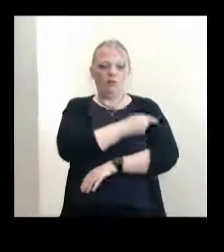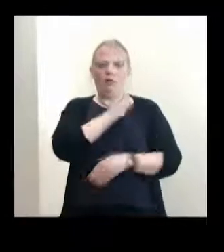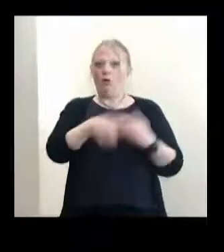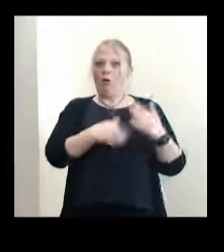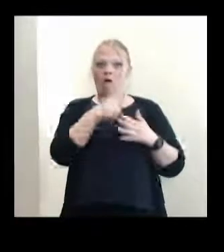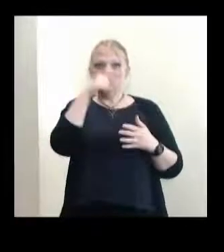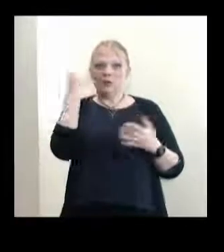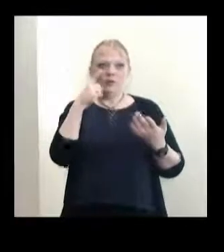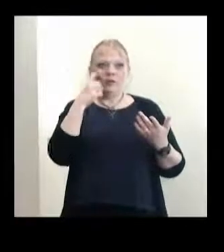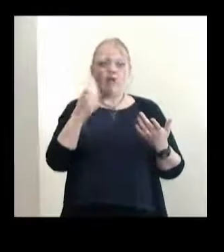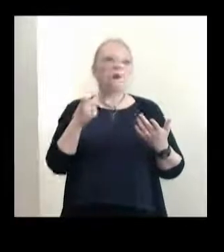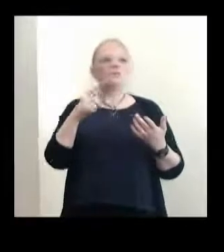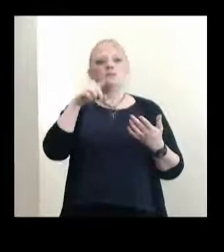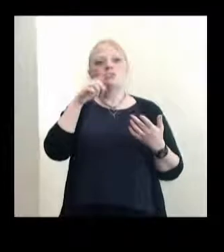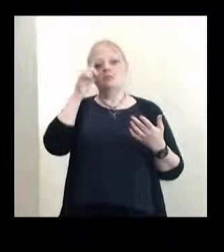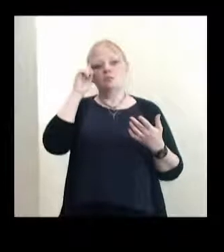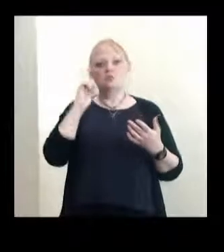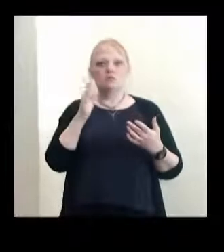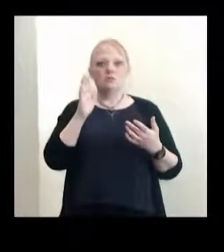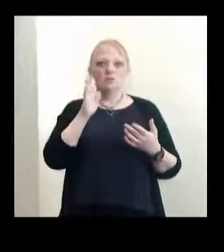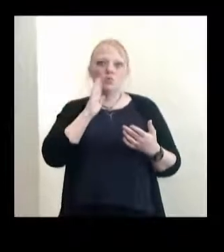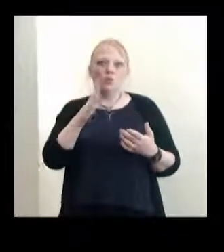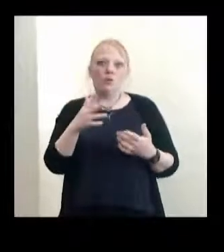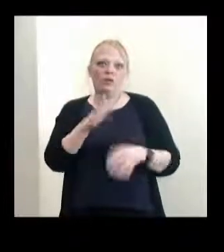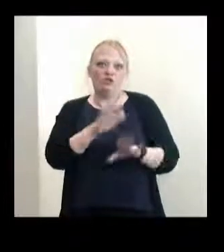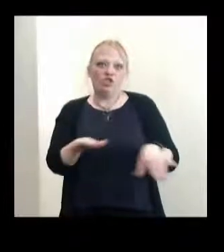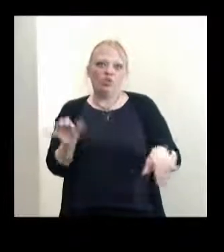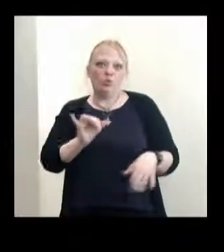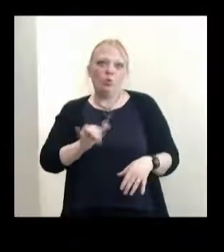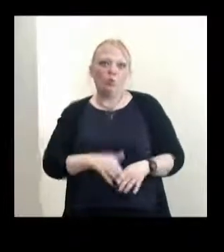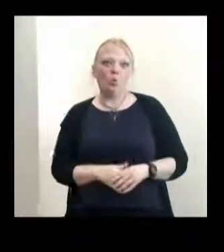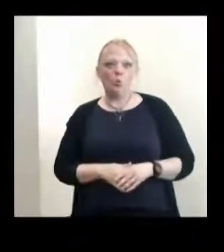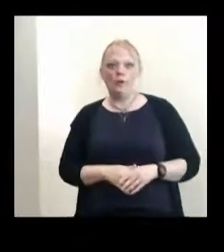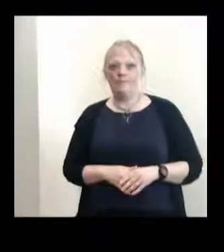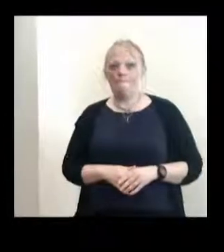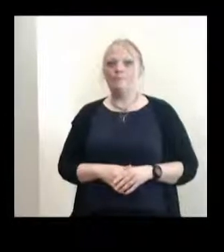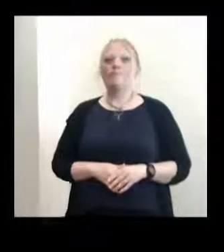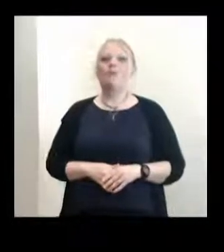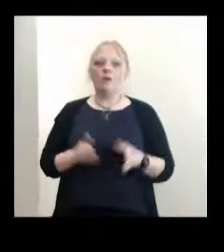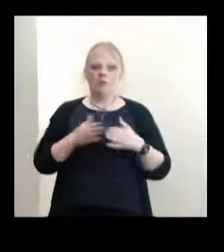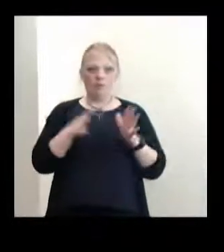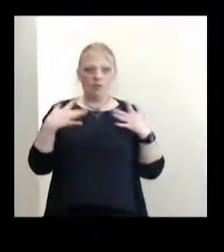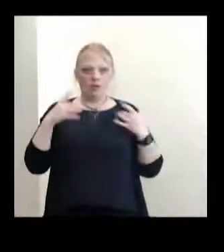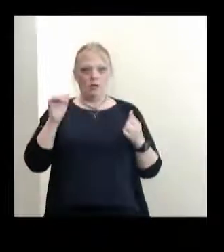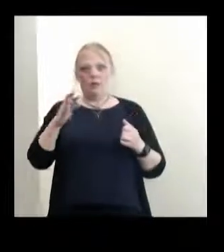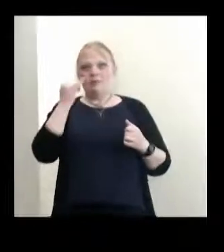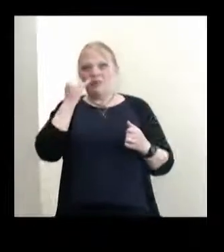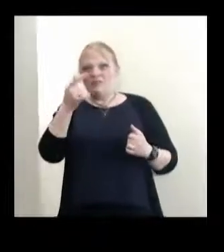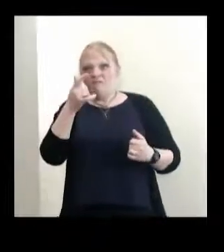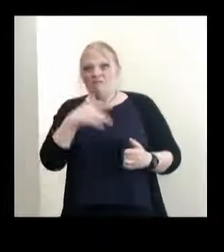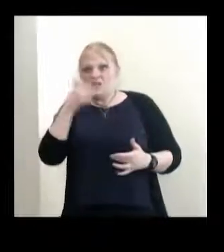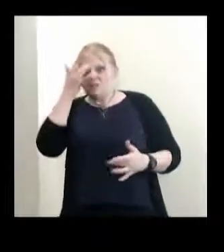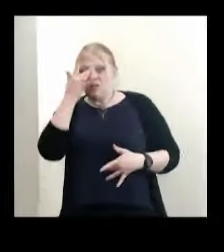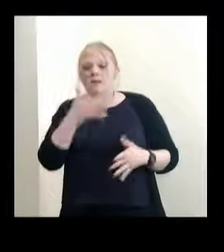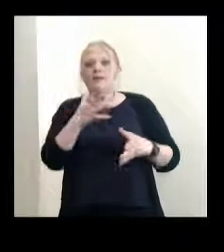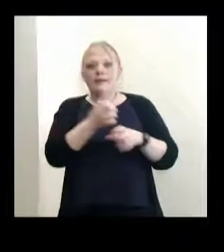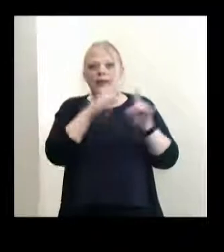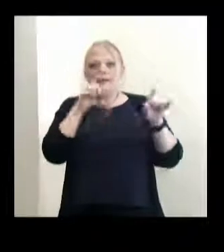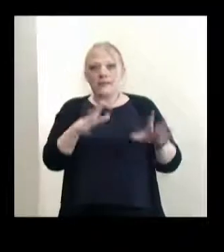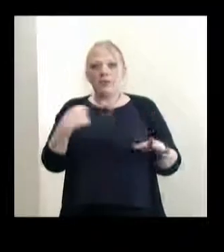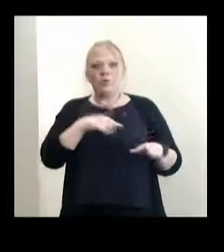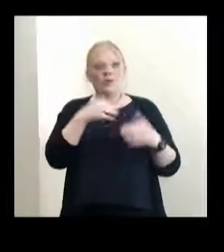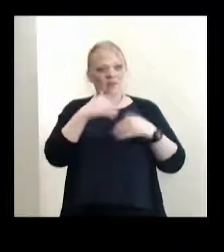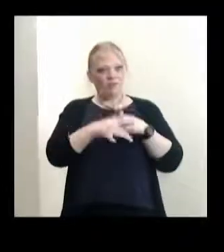because eventually we're going to be vaccinating children as well. Public Health Lab, if you're sick, get tested. We've got spots to test you.